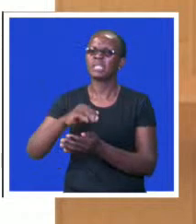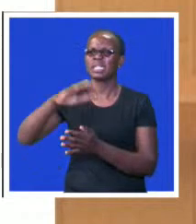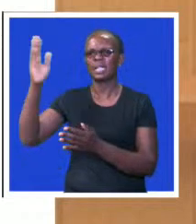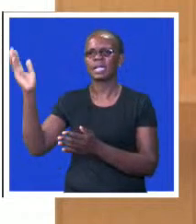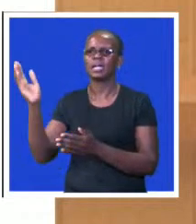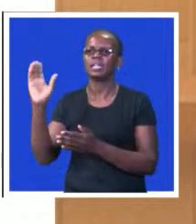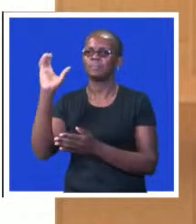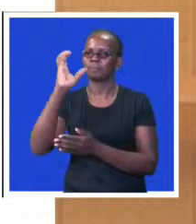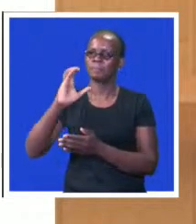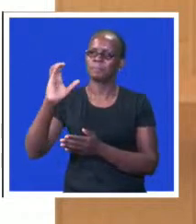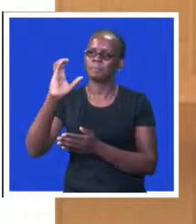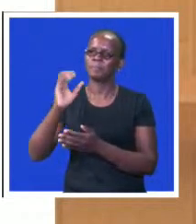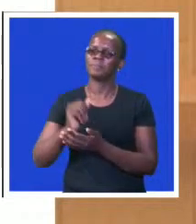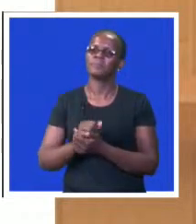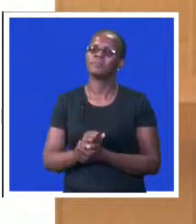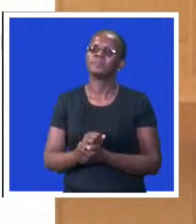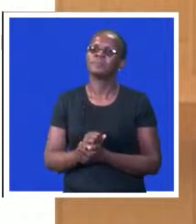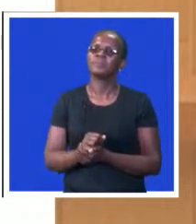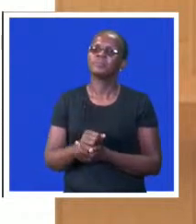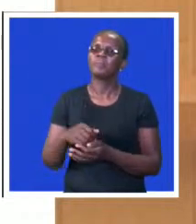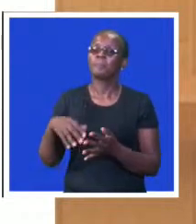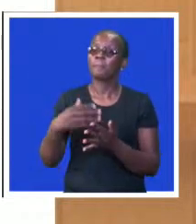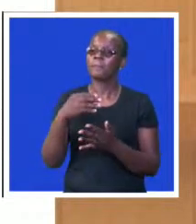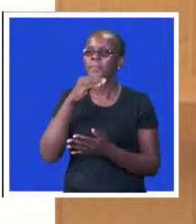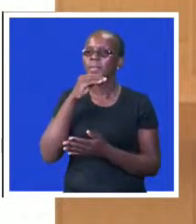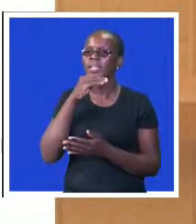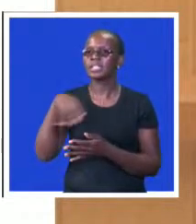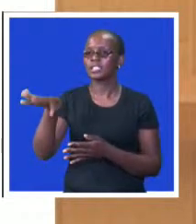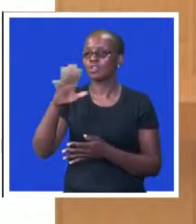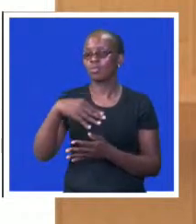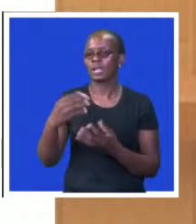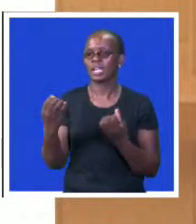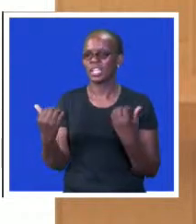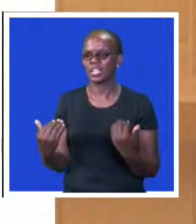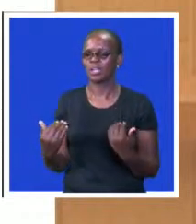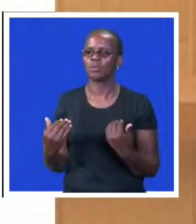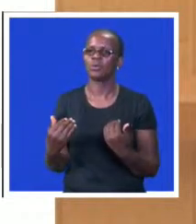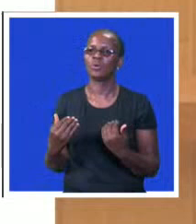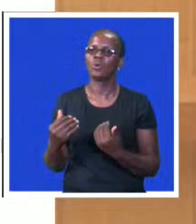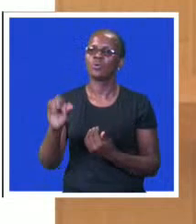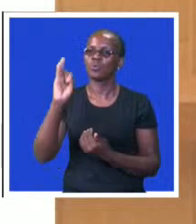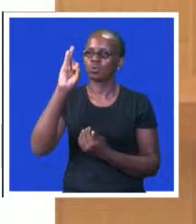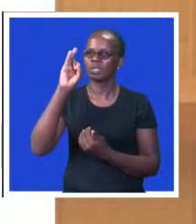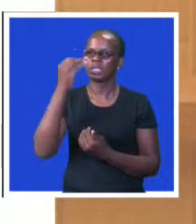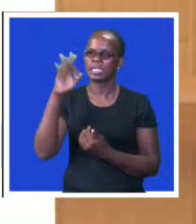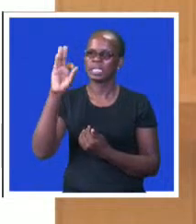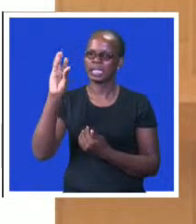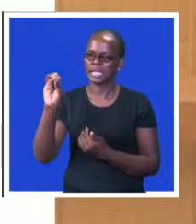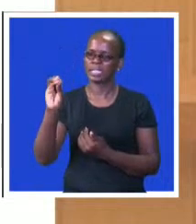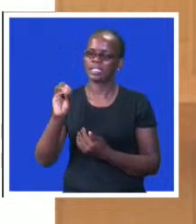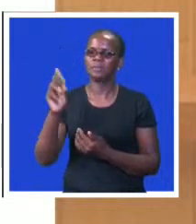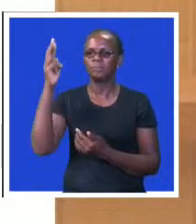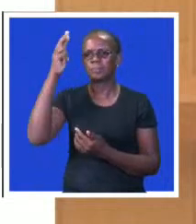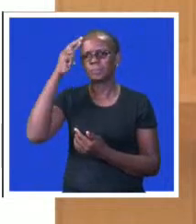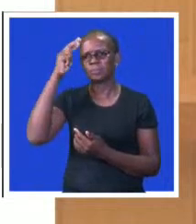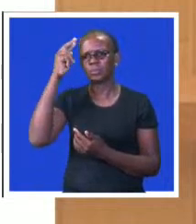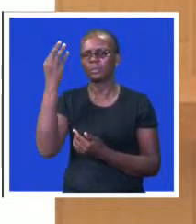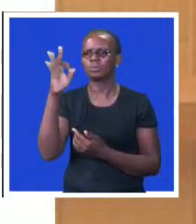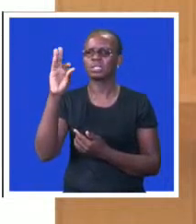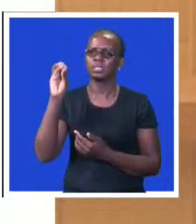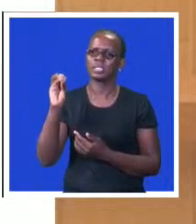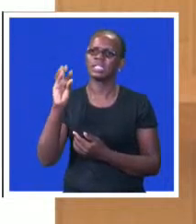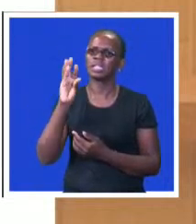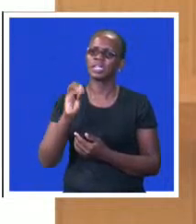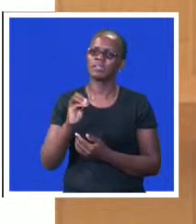have 30. Again, 30 has 2 digits. So we are going to put 0 and carry the